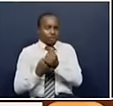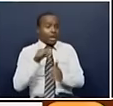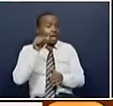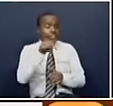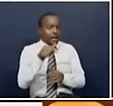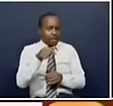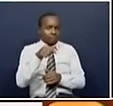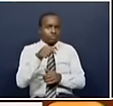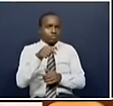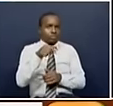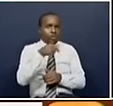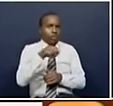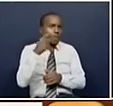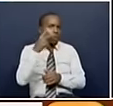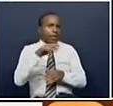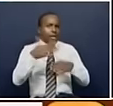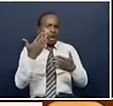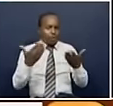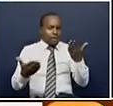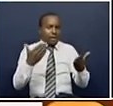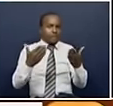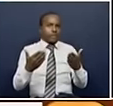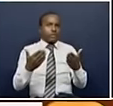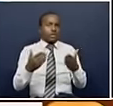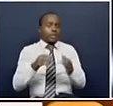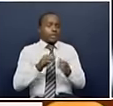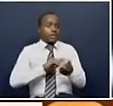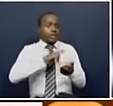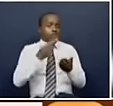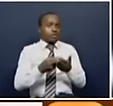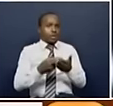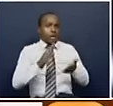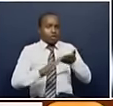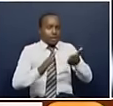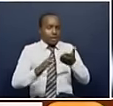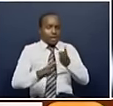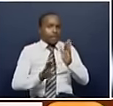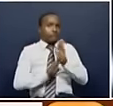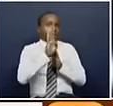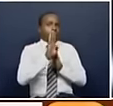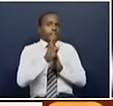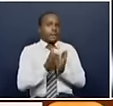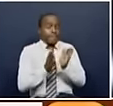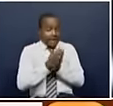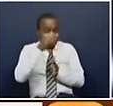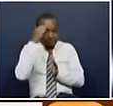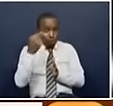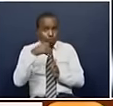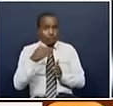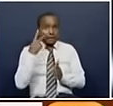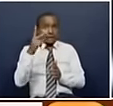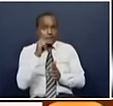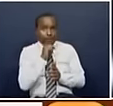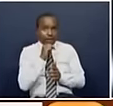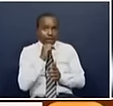at how do we leverage on private sector's resources to accelerate development. And it's because we had seen that